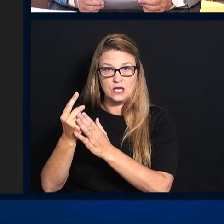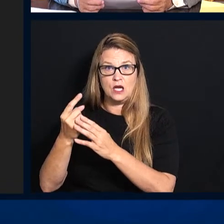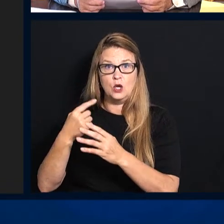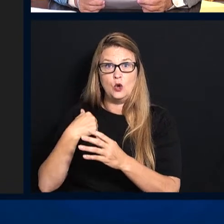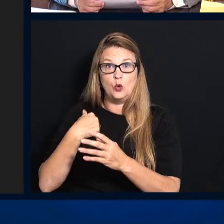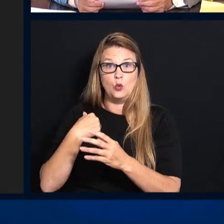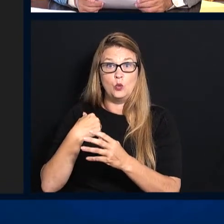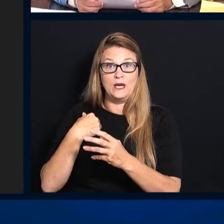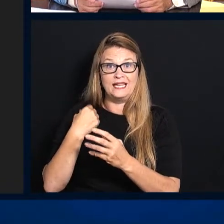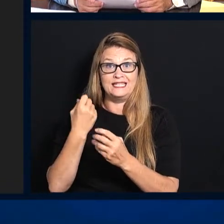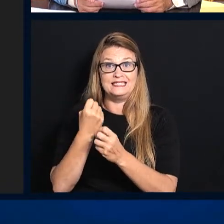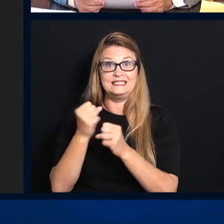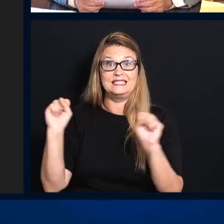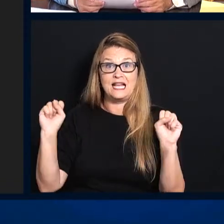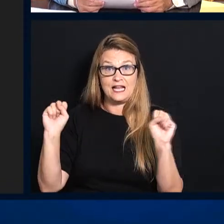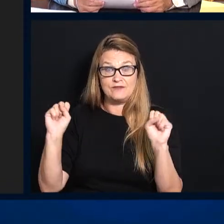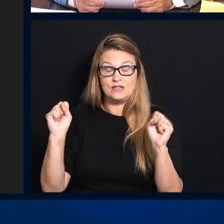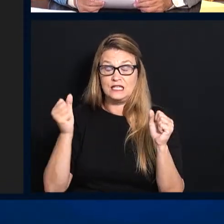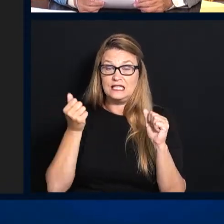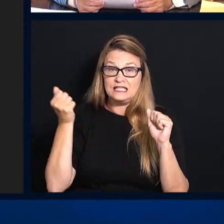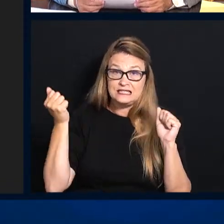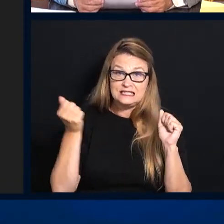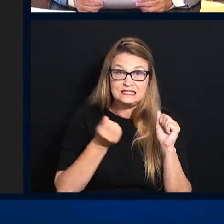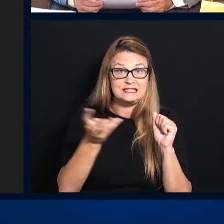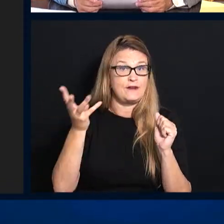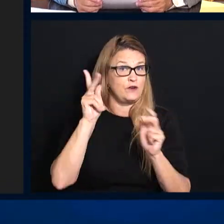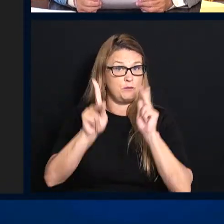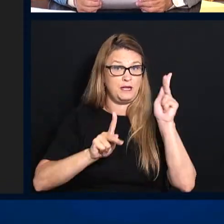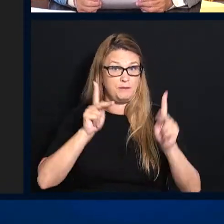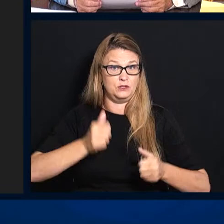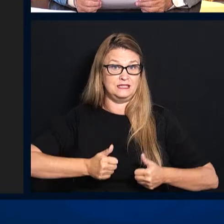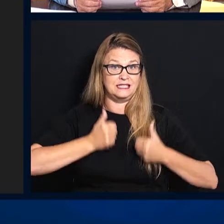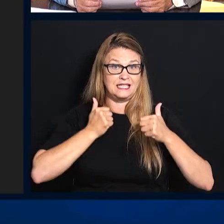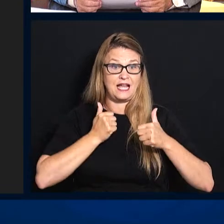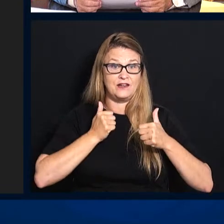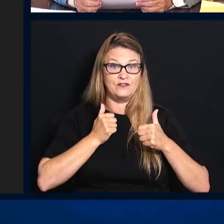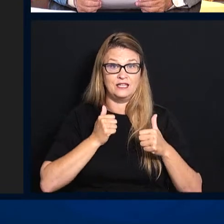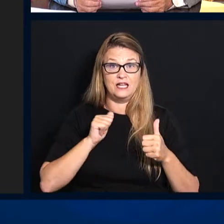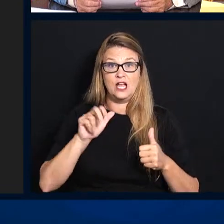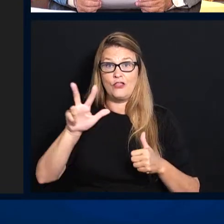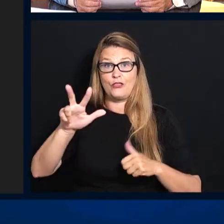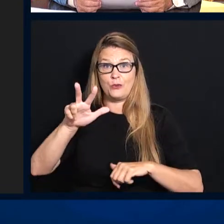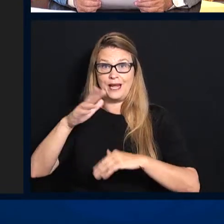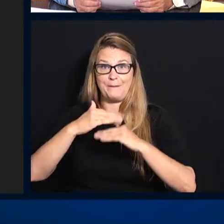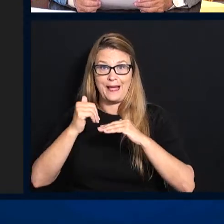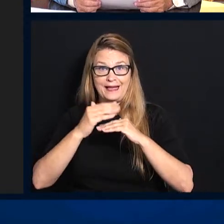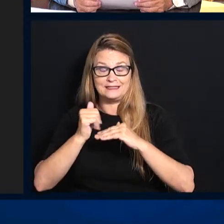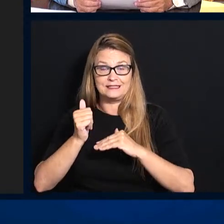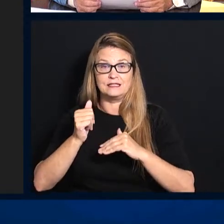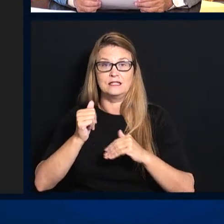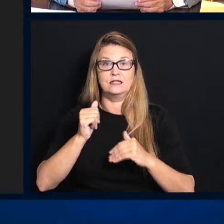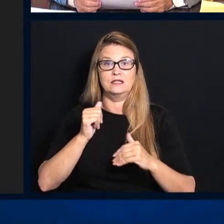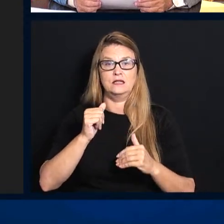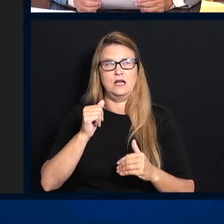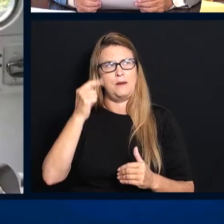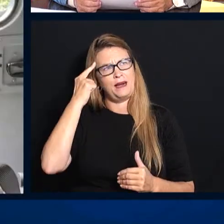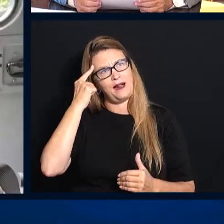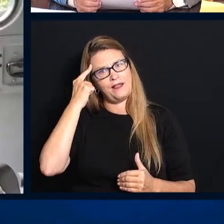rescued several people's lives and everything, and additionally 3 pets. I think there